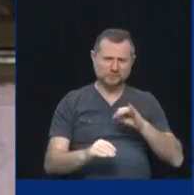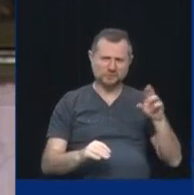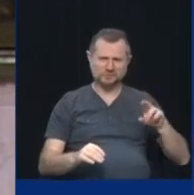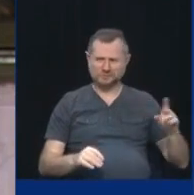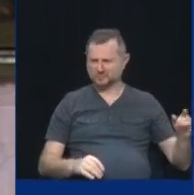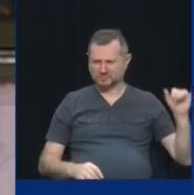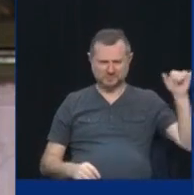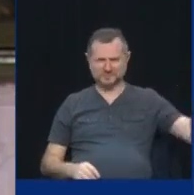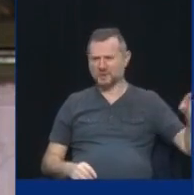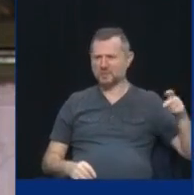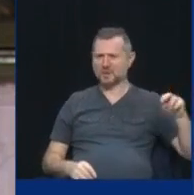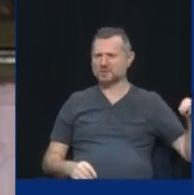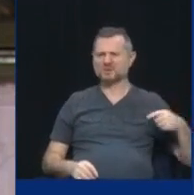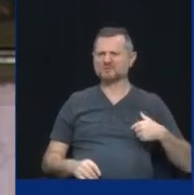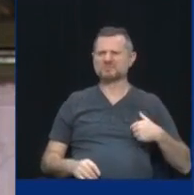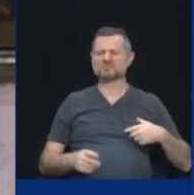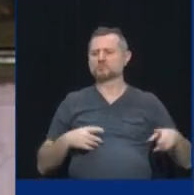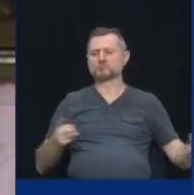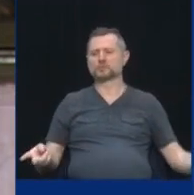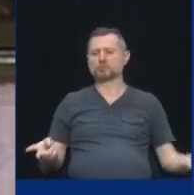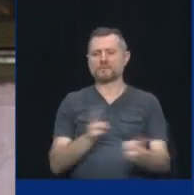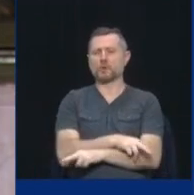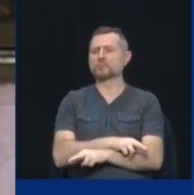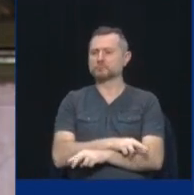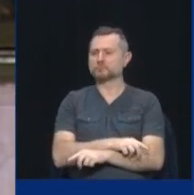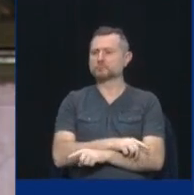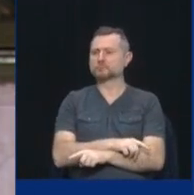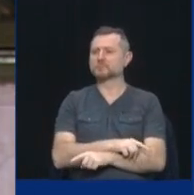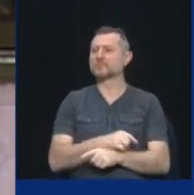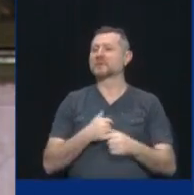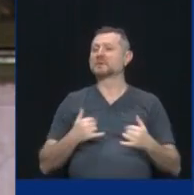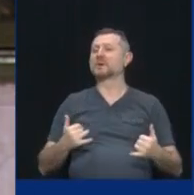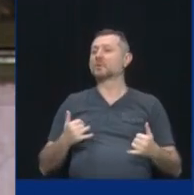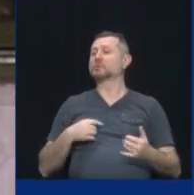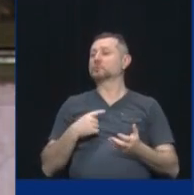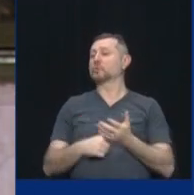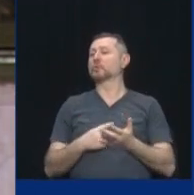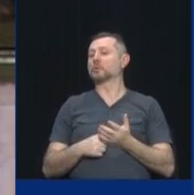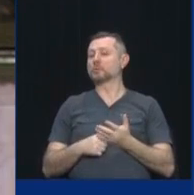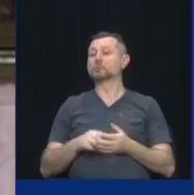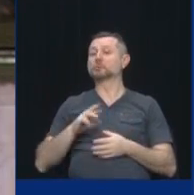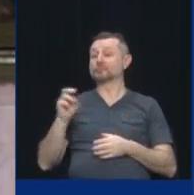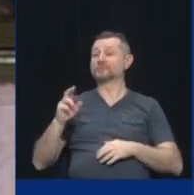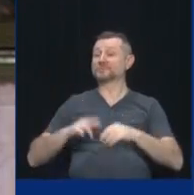We reverse that. We're now talking about rebuilding Penn,